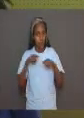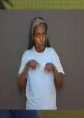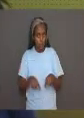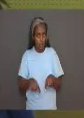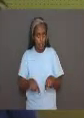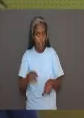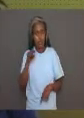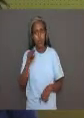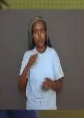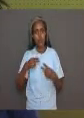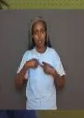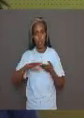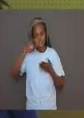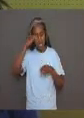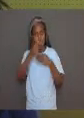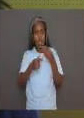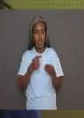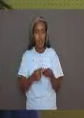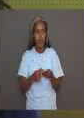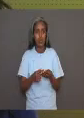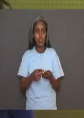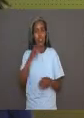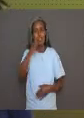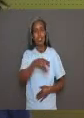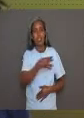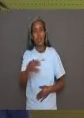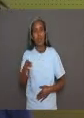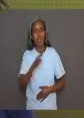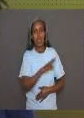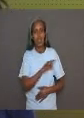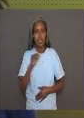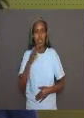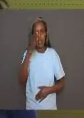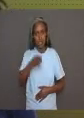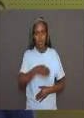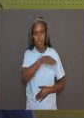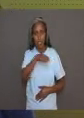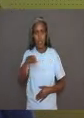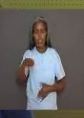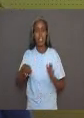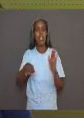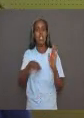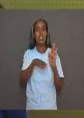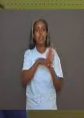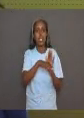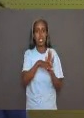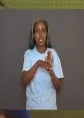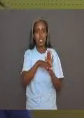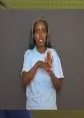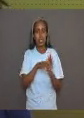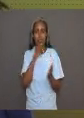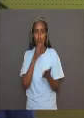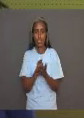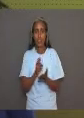Today, you have learned about tabular and graphical representation of